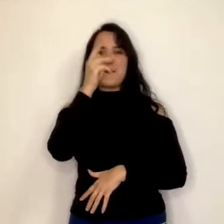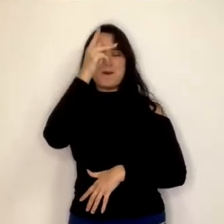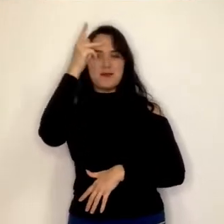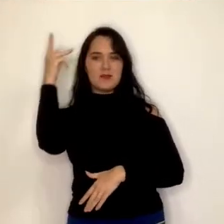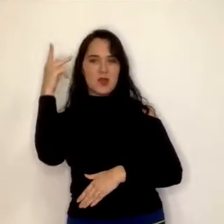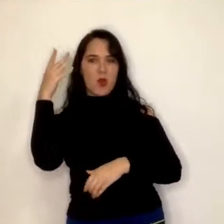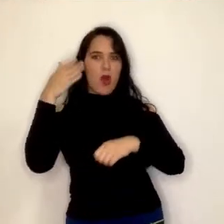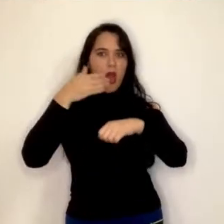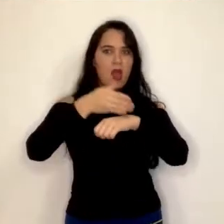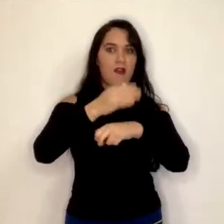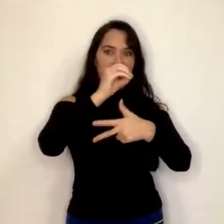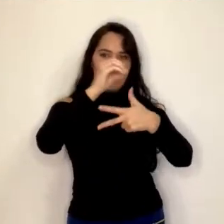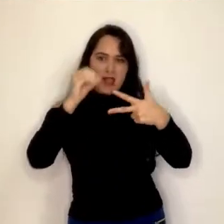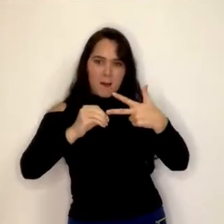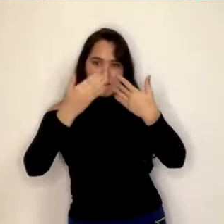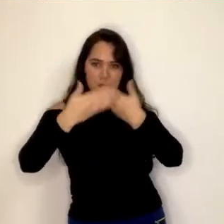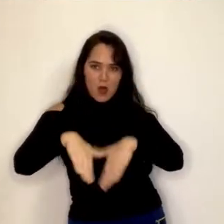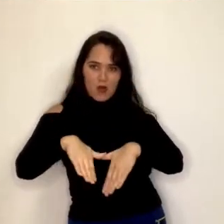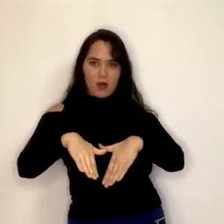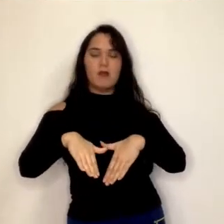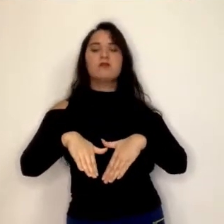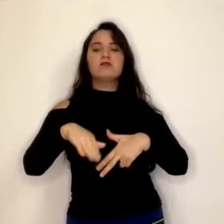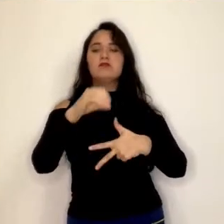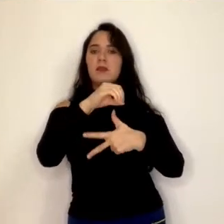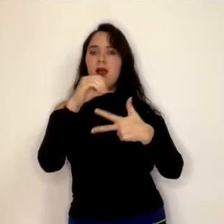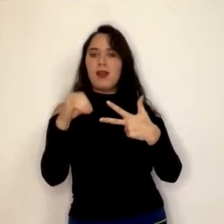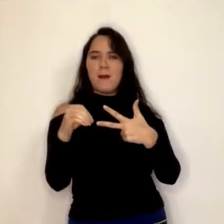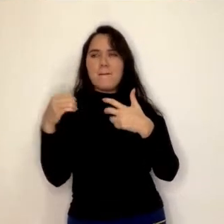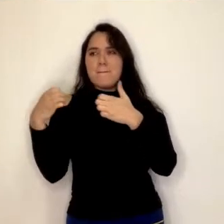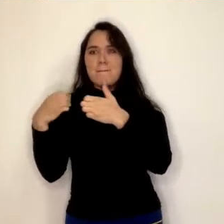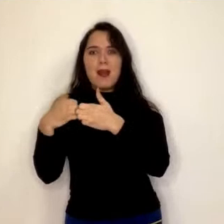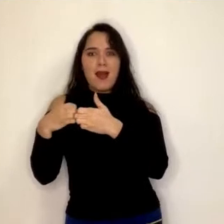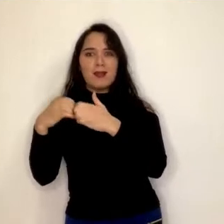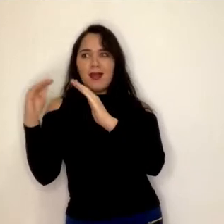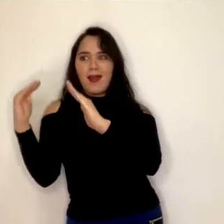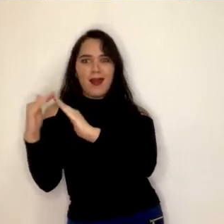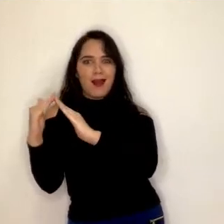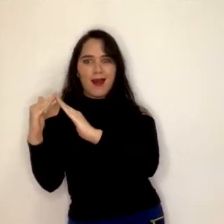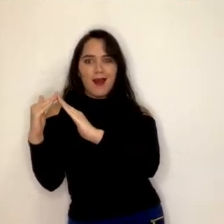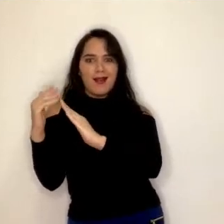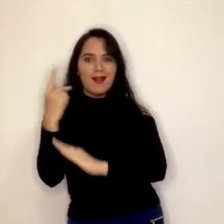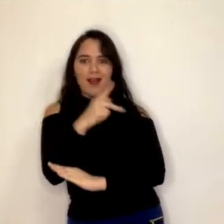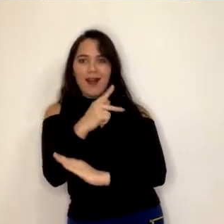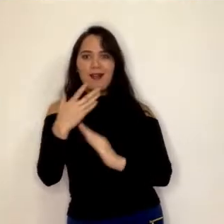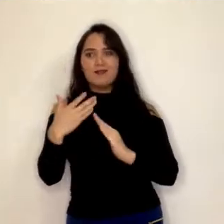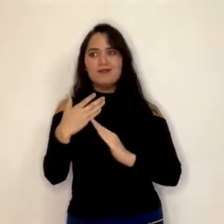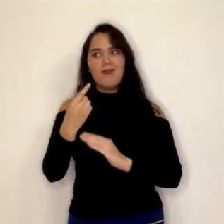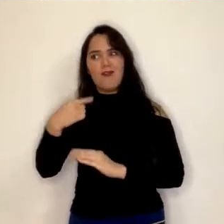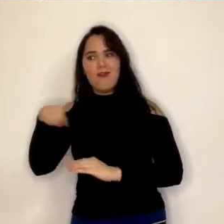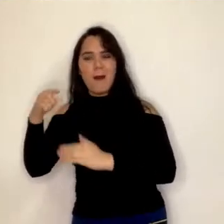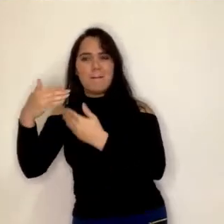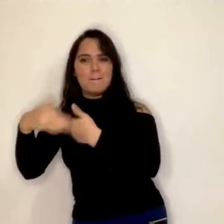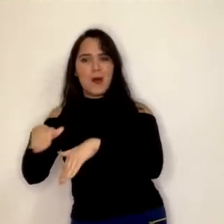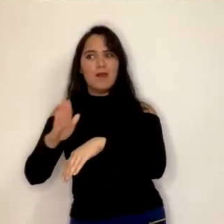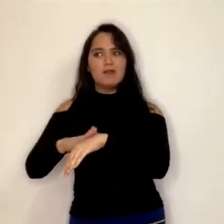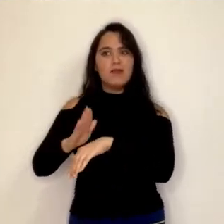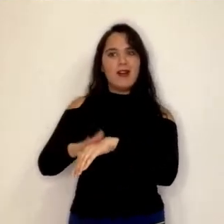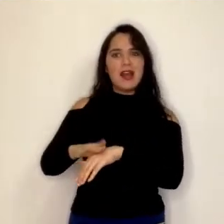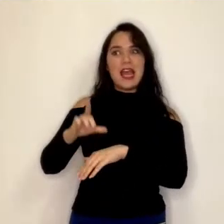something. If someone took the name next to their homes, and then there's a